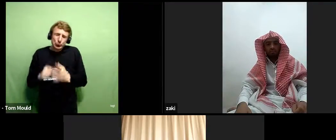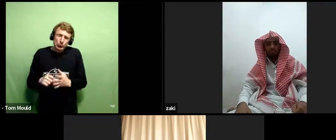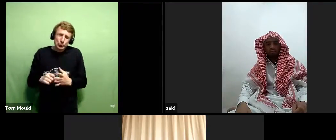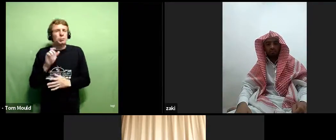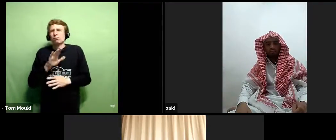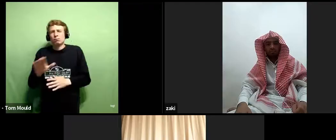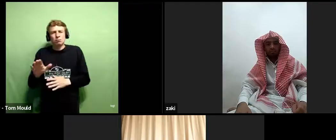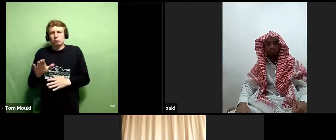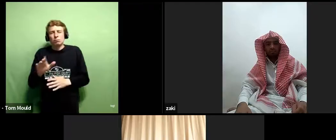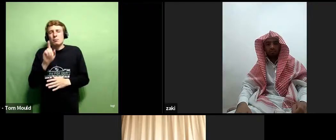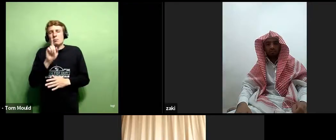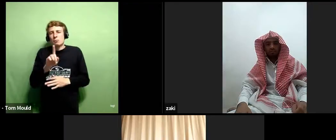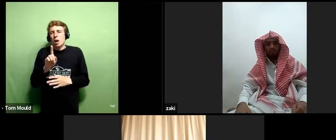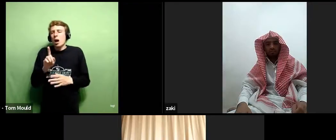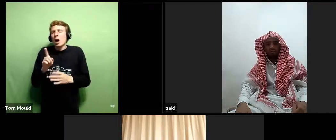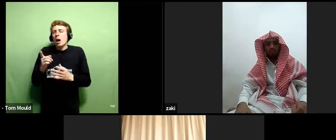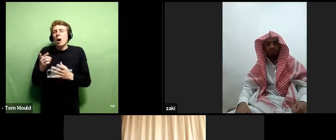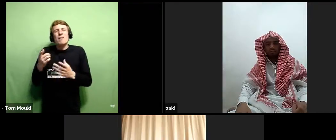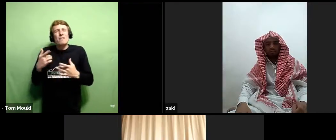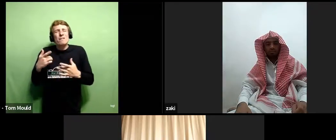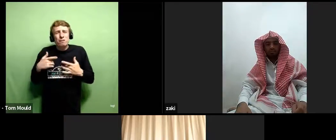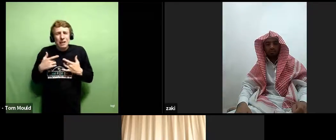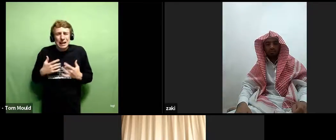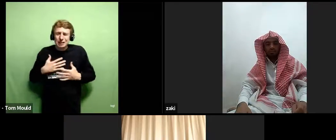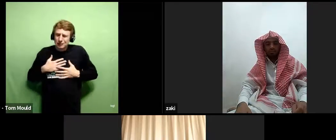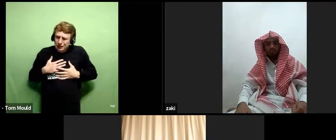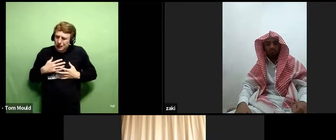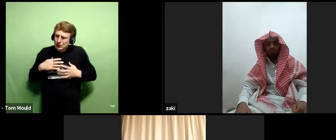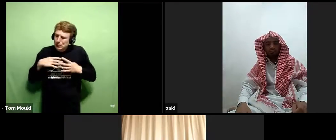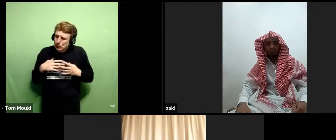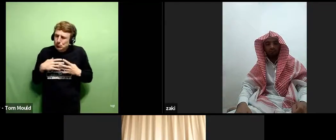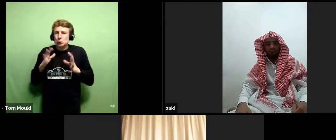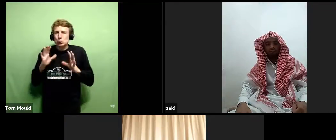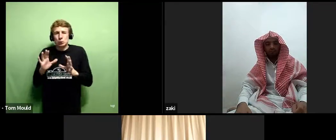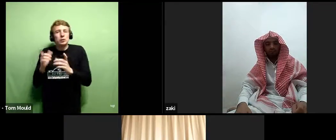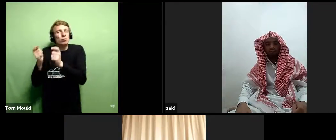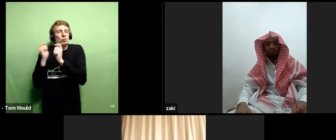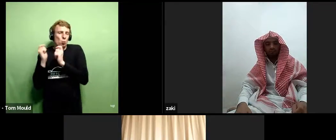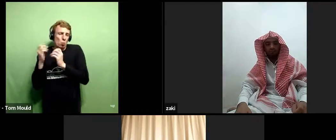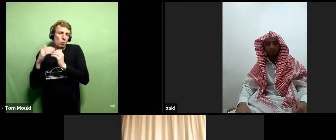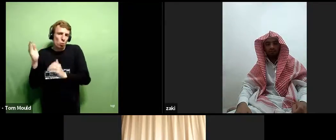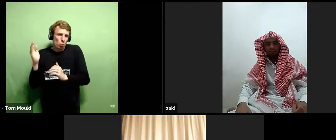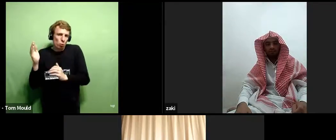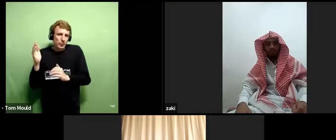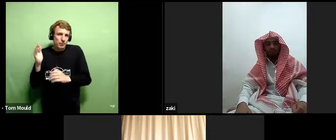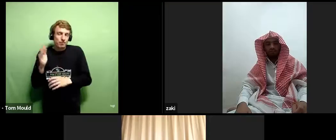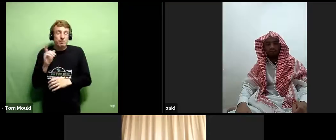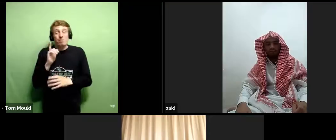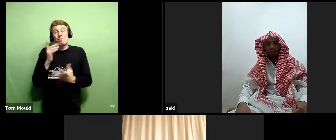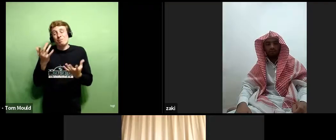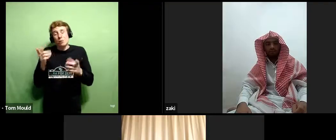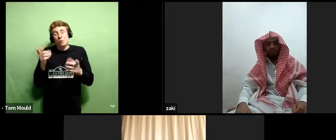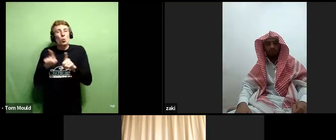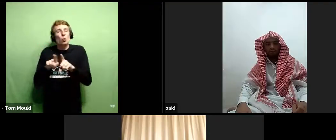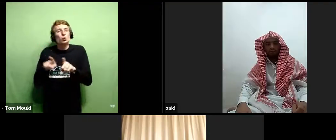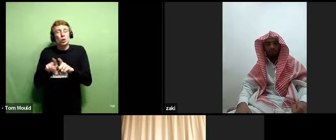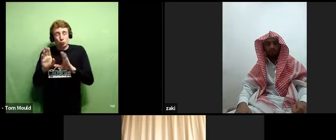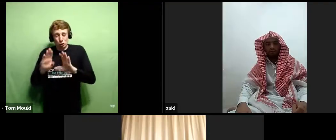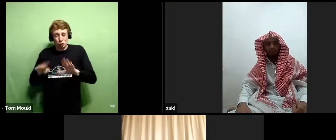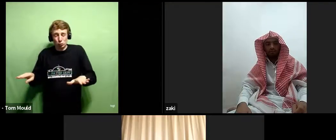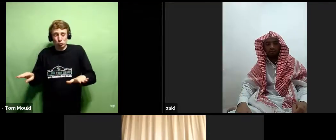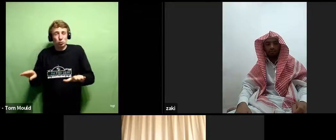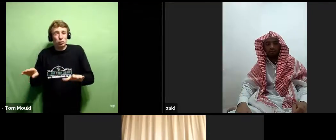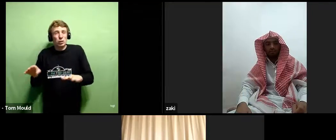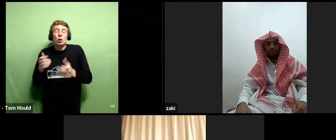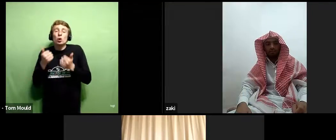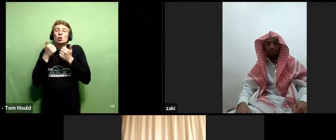summary, it's good to get our children used to fasting. So even if it's that, if they become very